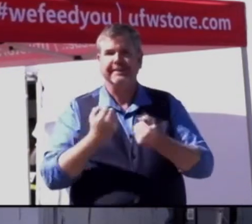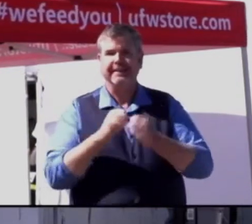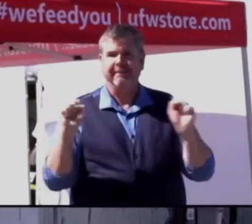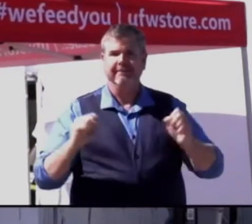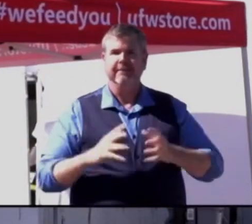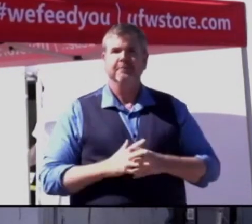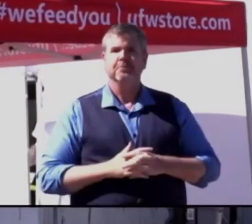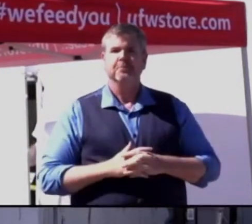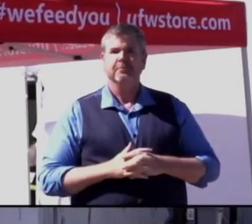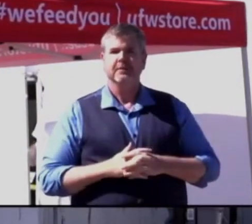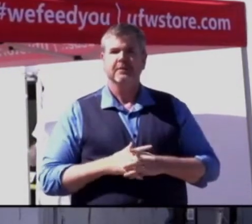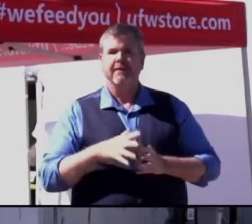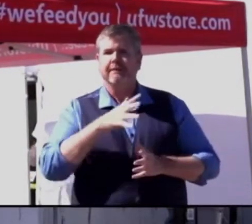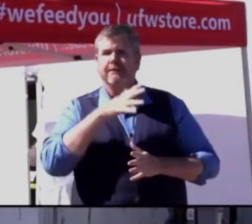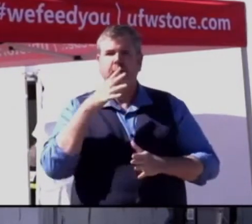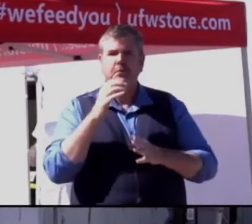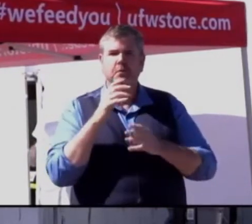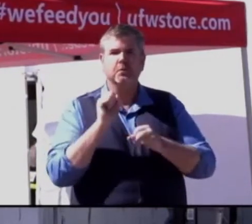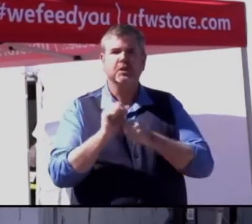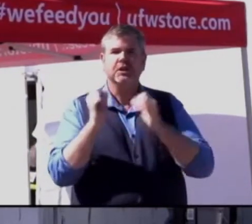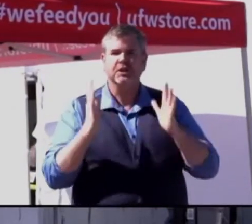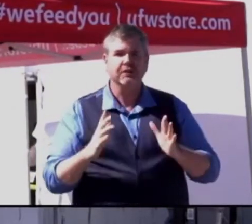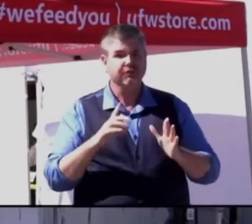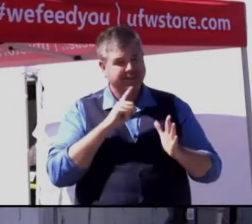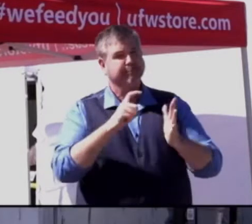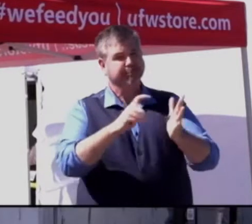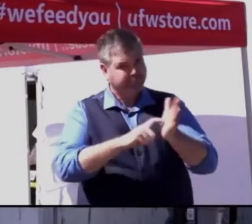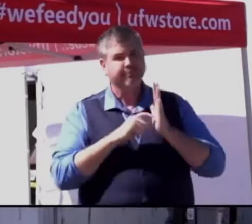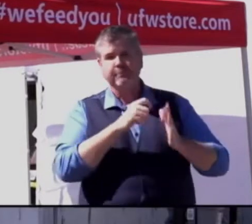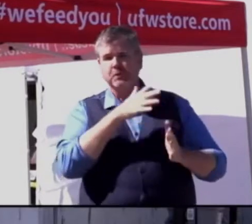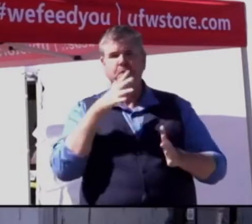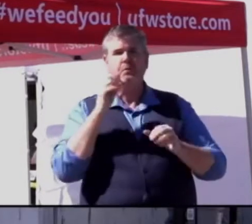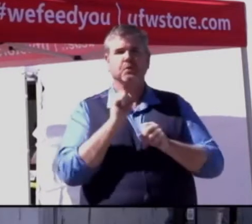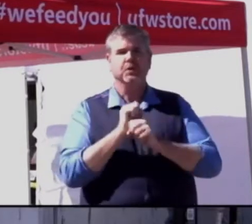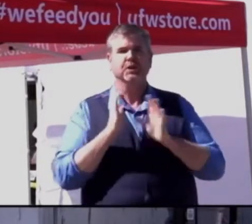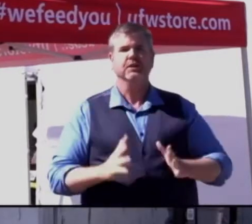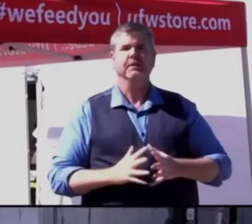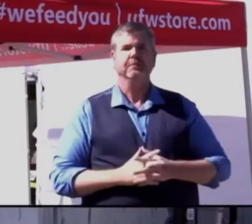as essential workers and we treat them that way.